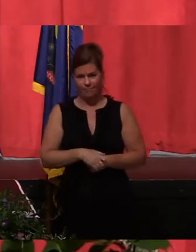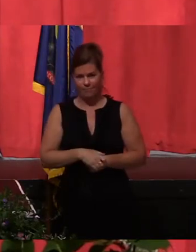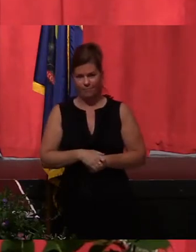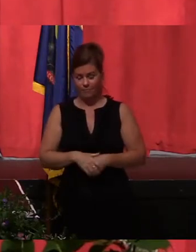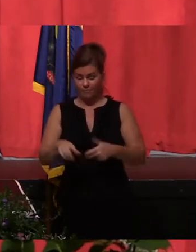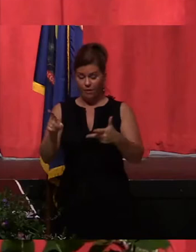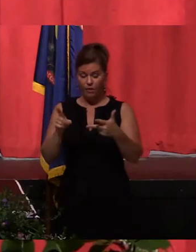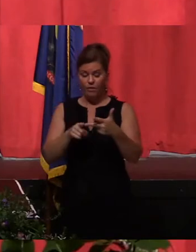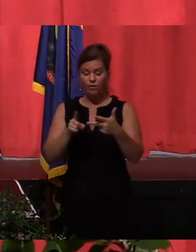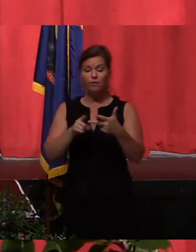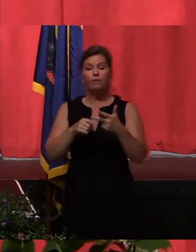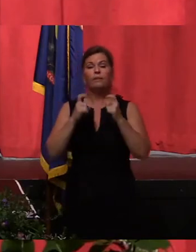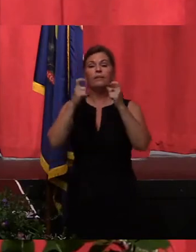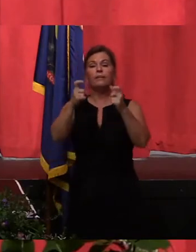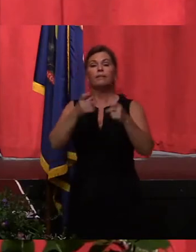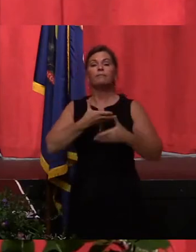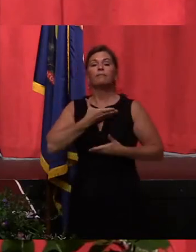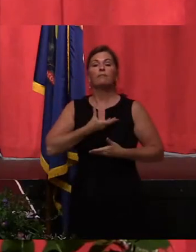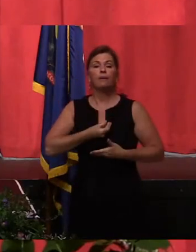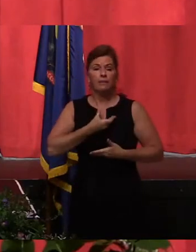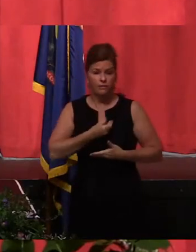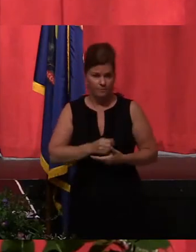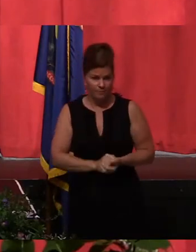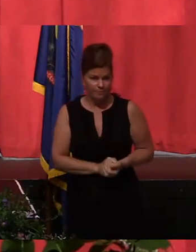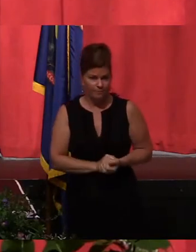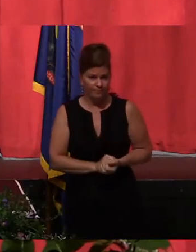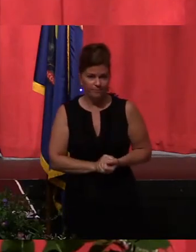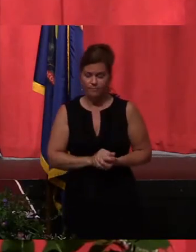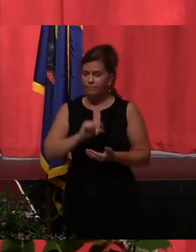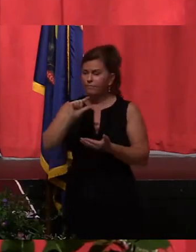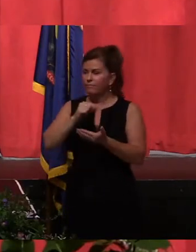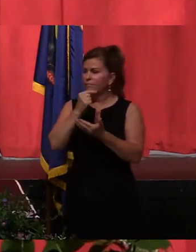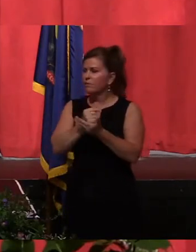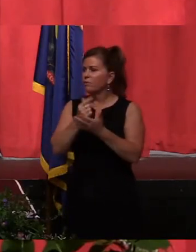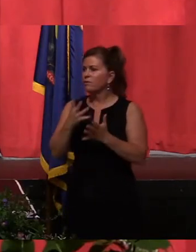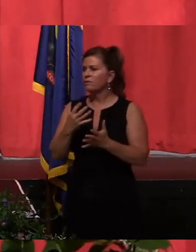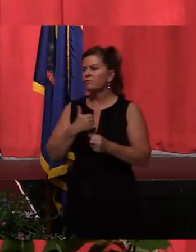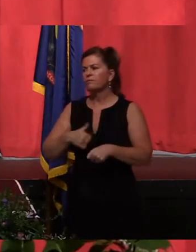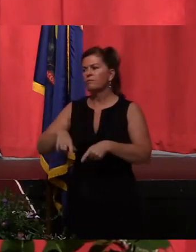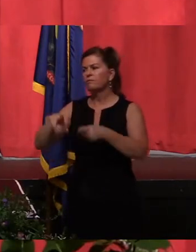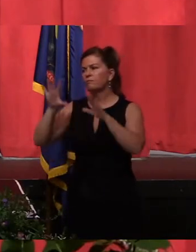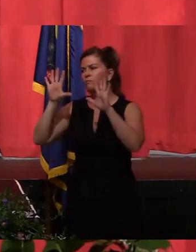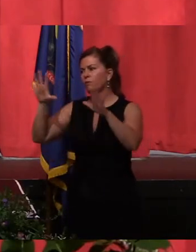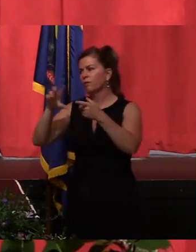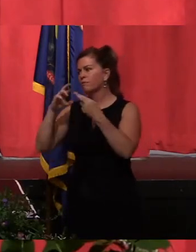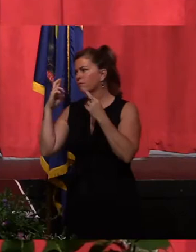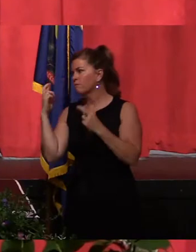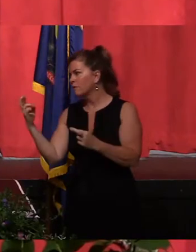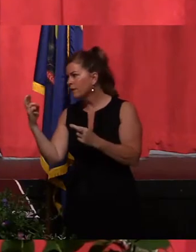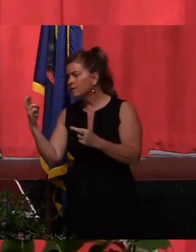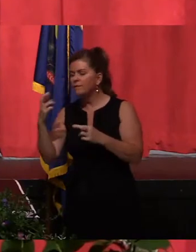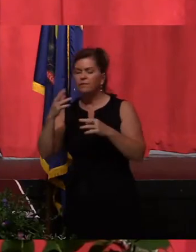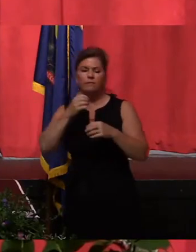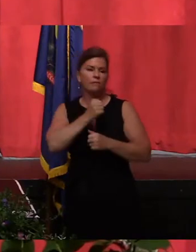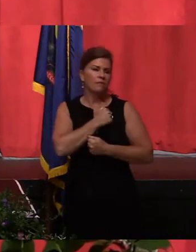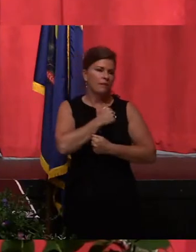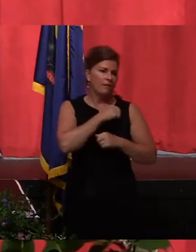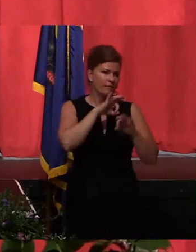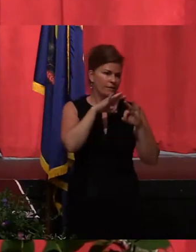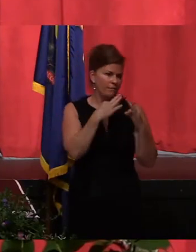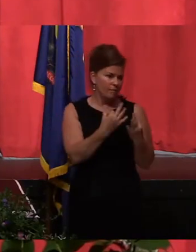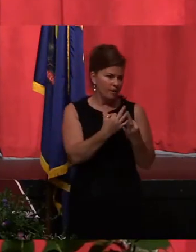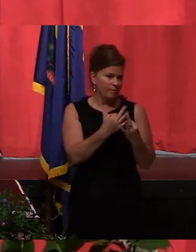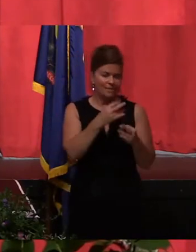gift of compassion. Graduates, you have great friends and a loving family. Keep your